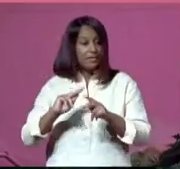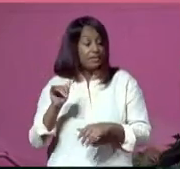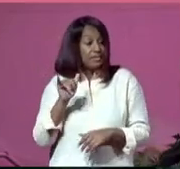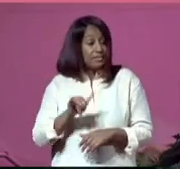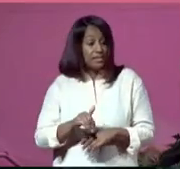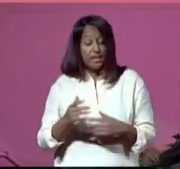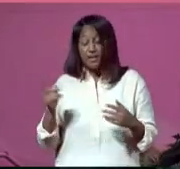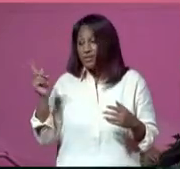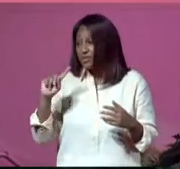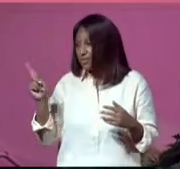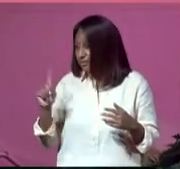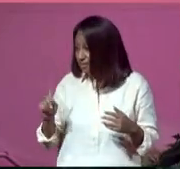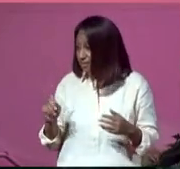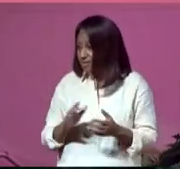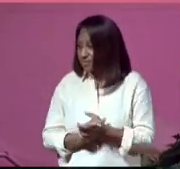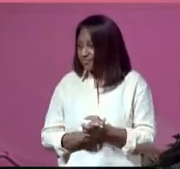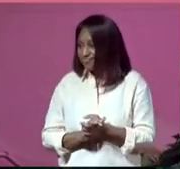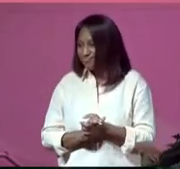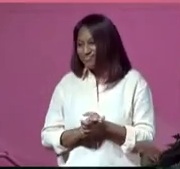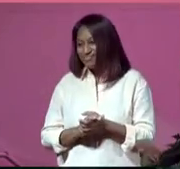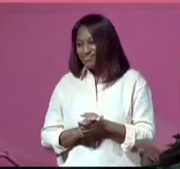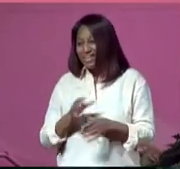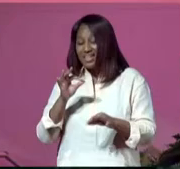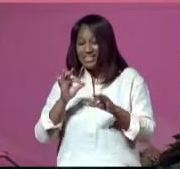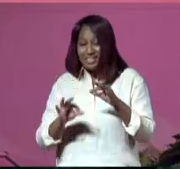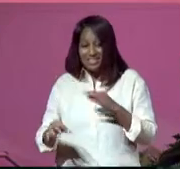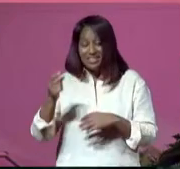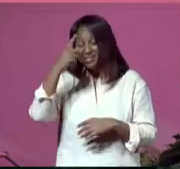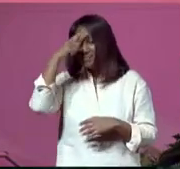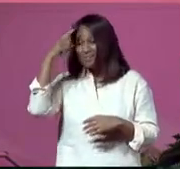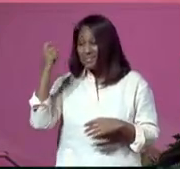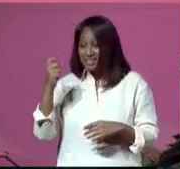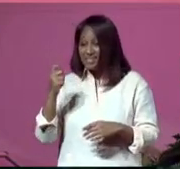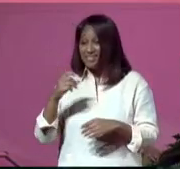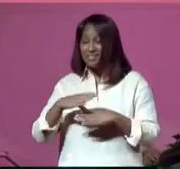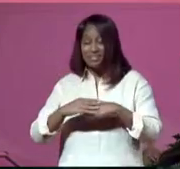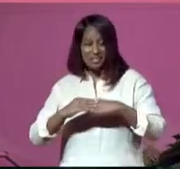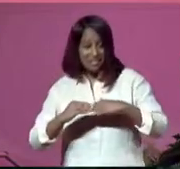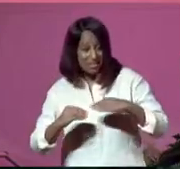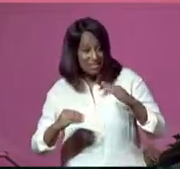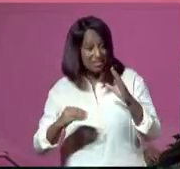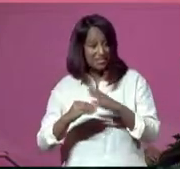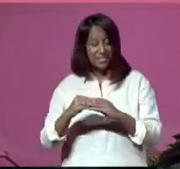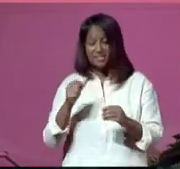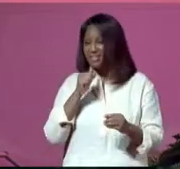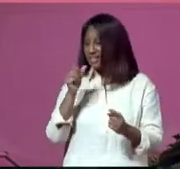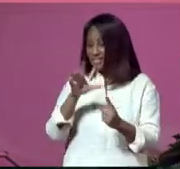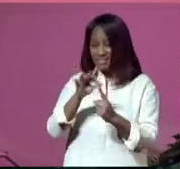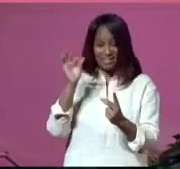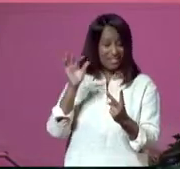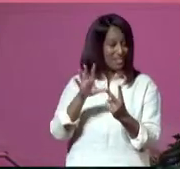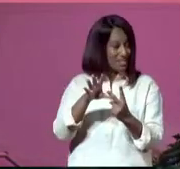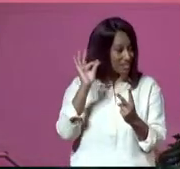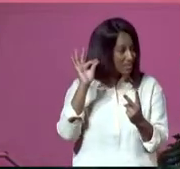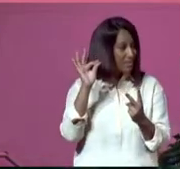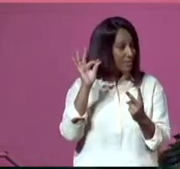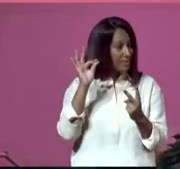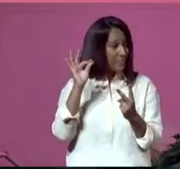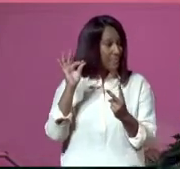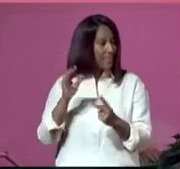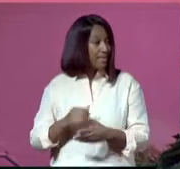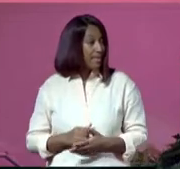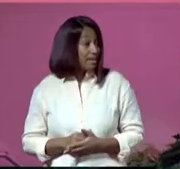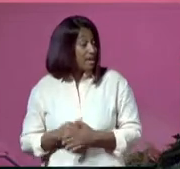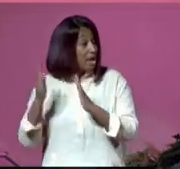this, more by default than choice. They console themselves with hopes that their